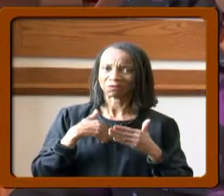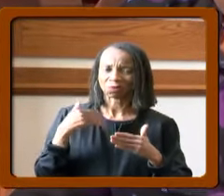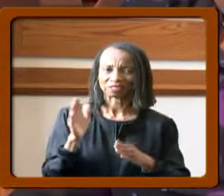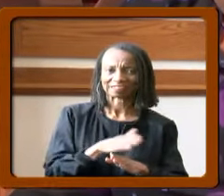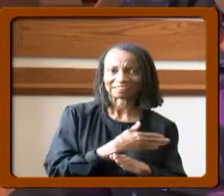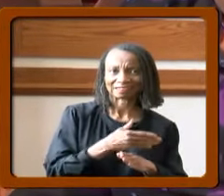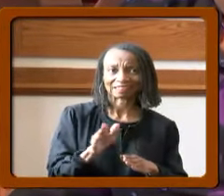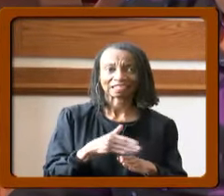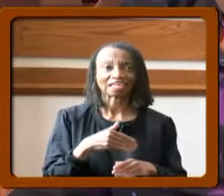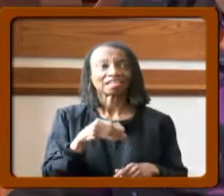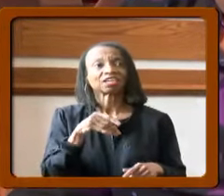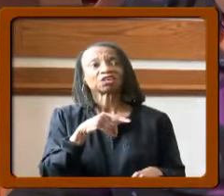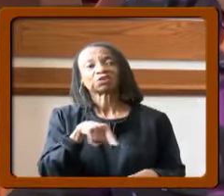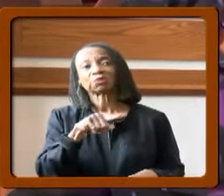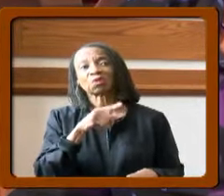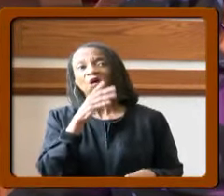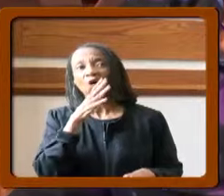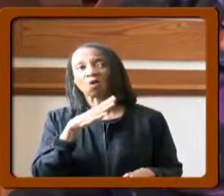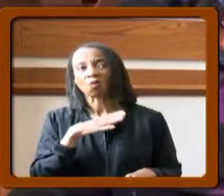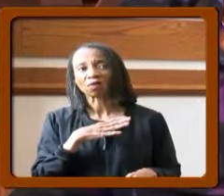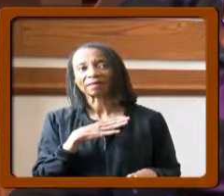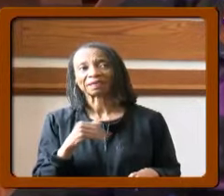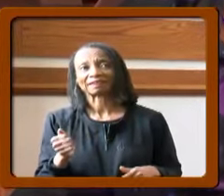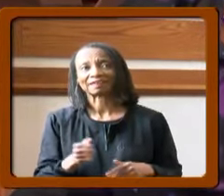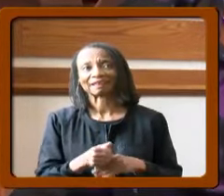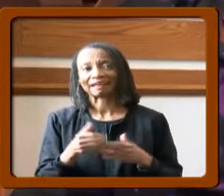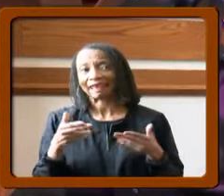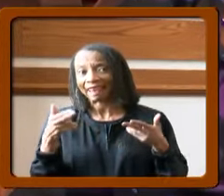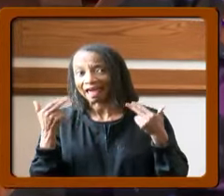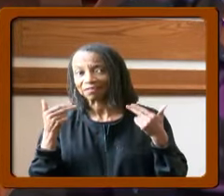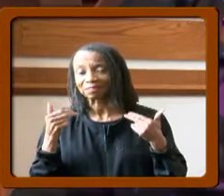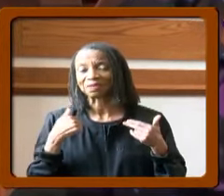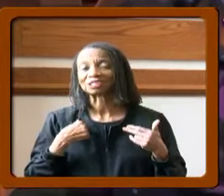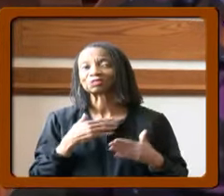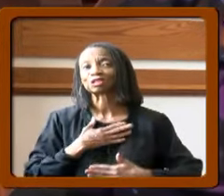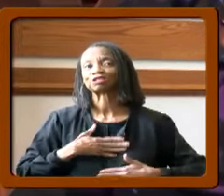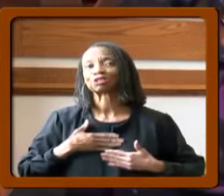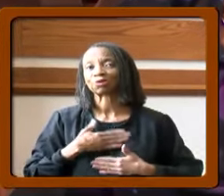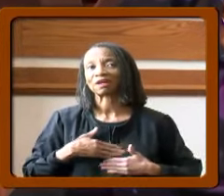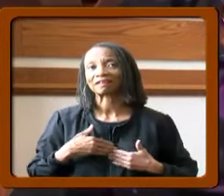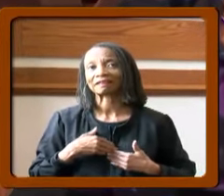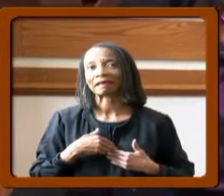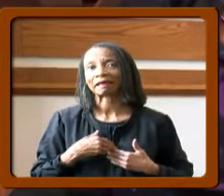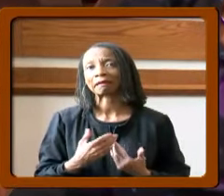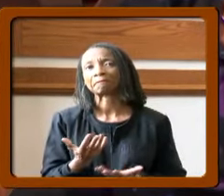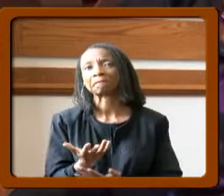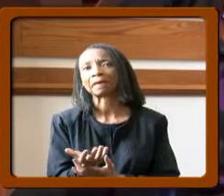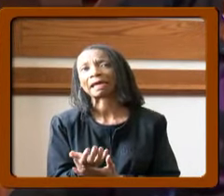Y'all women laughing, but y'all like all that begging and crying and carrying on.